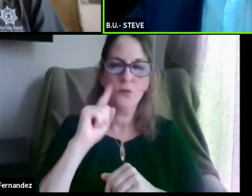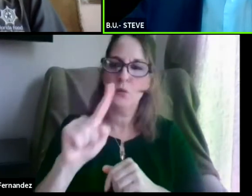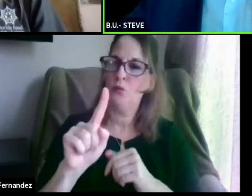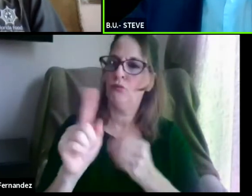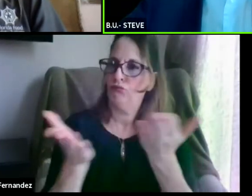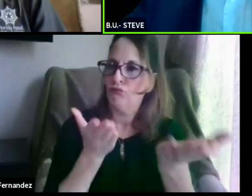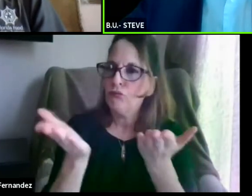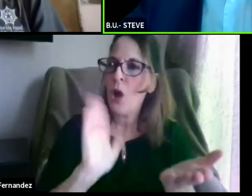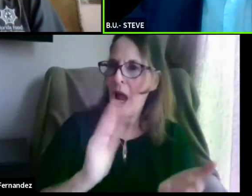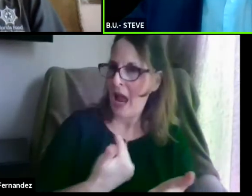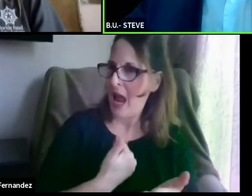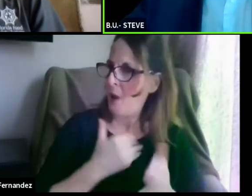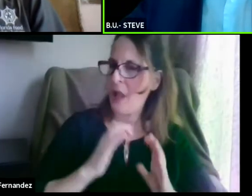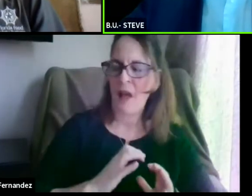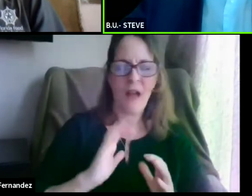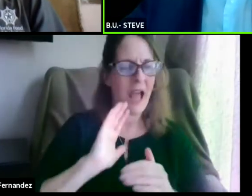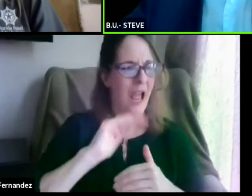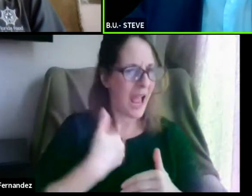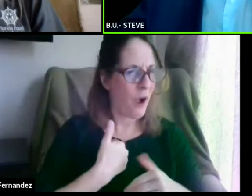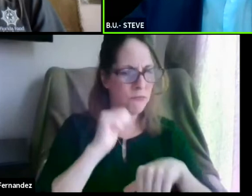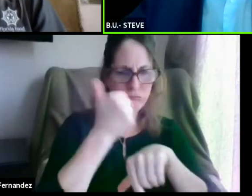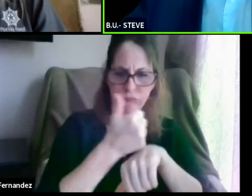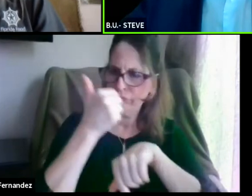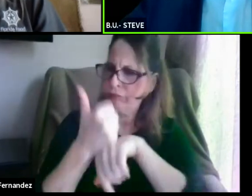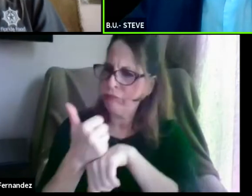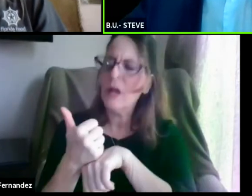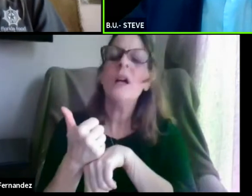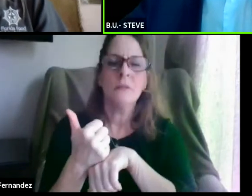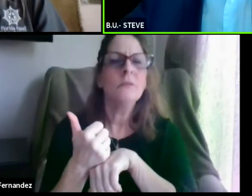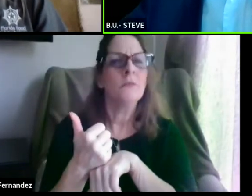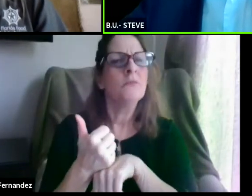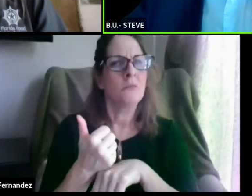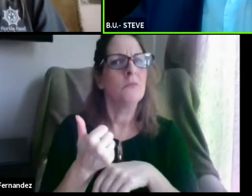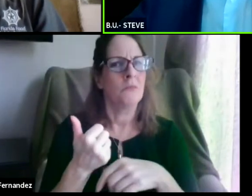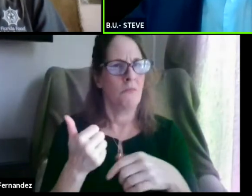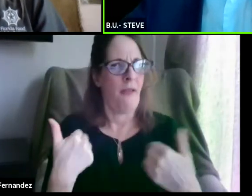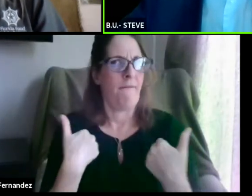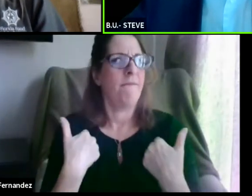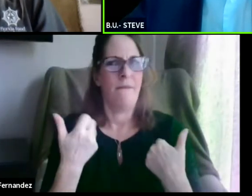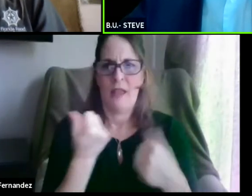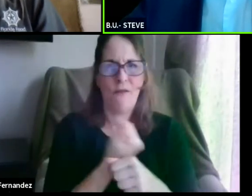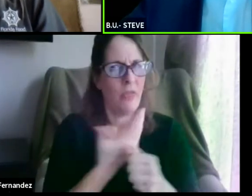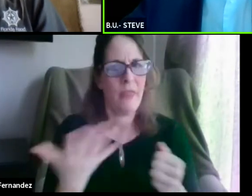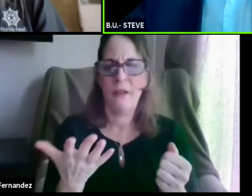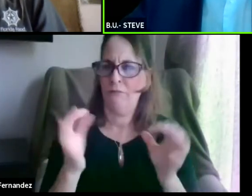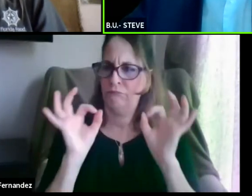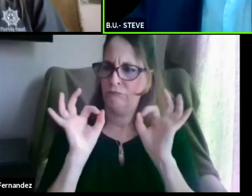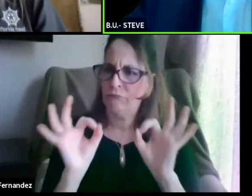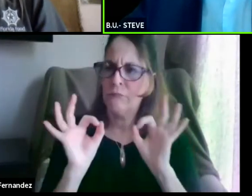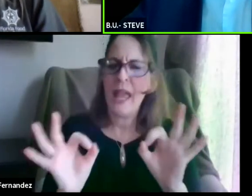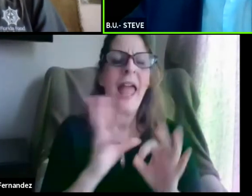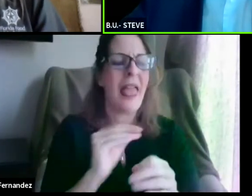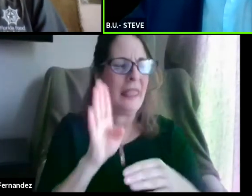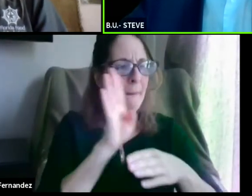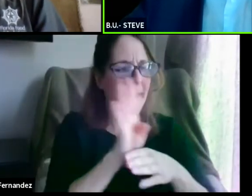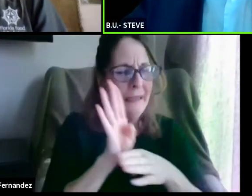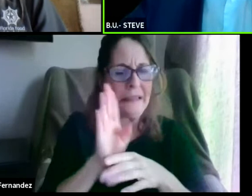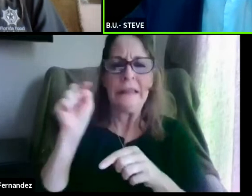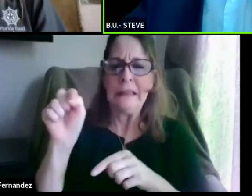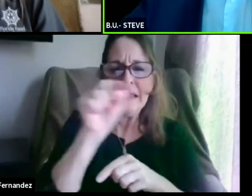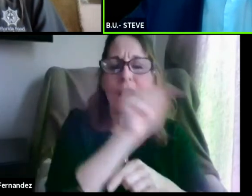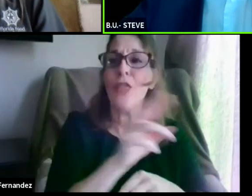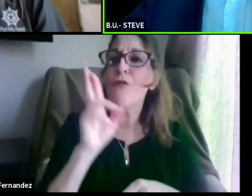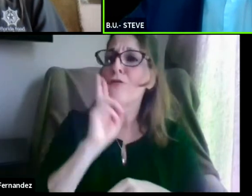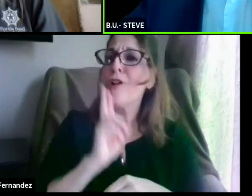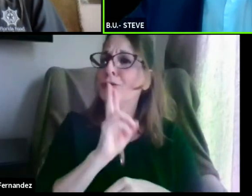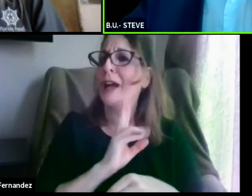So the protocols exist. And again, this webinar, especially for the Town of Miami Lakes and the businesses and the restaurants,